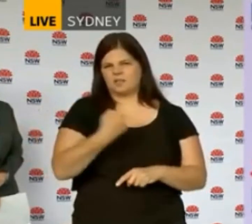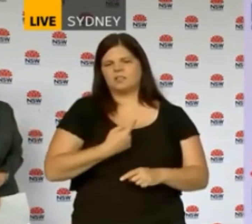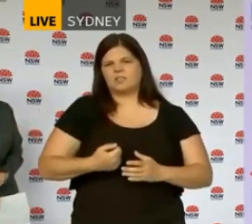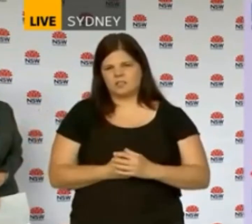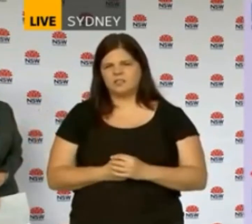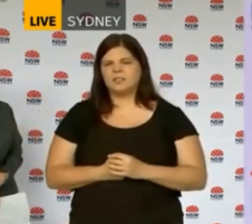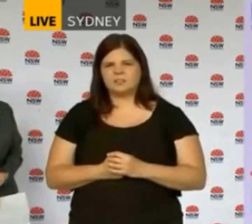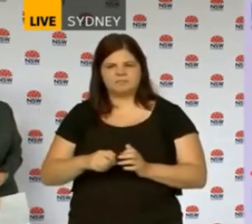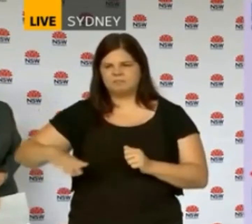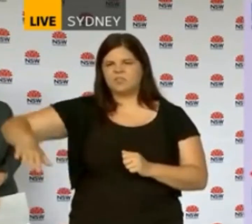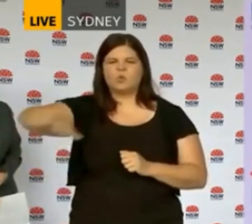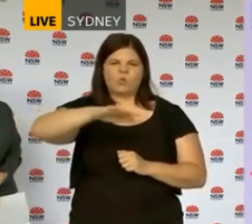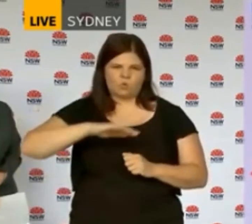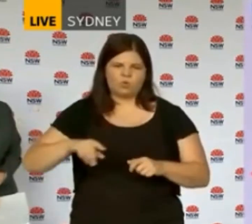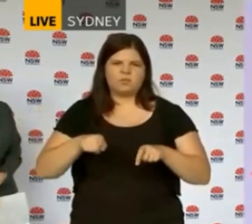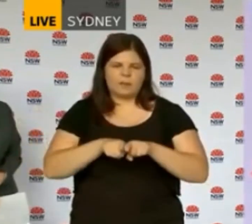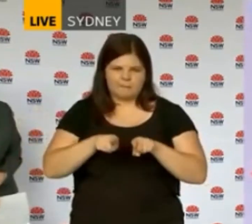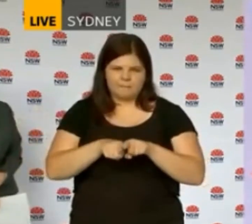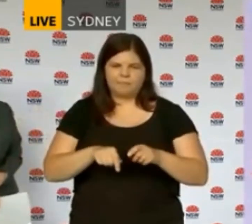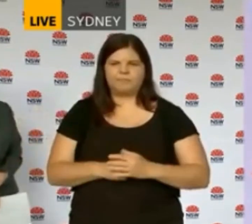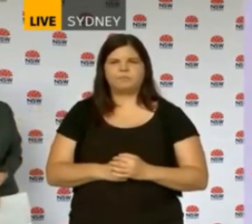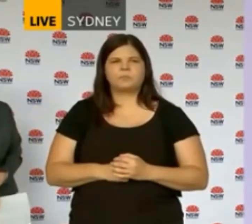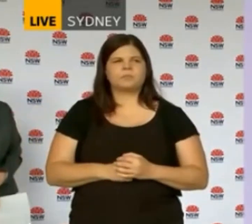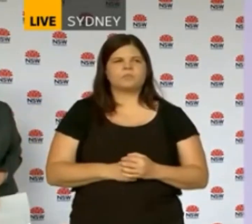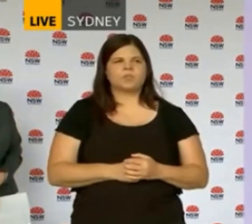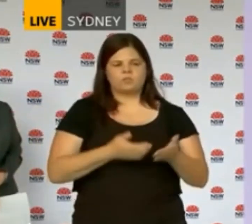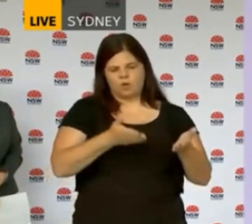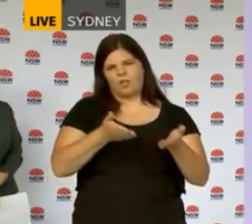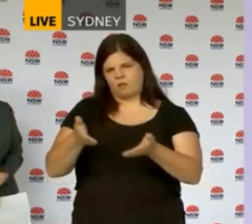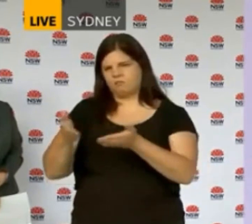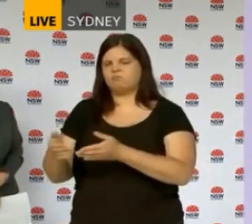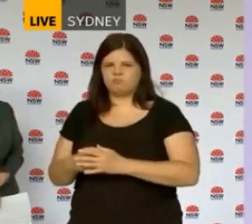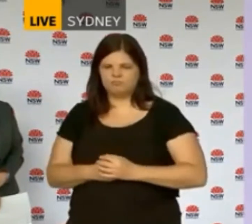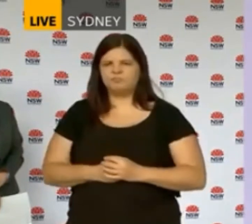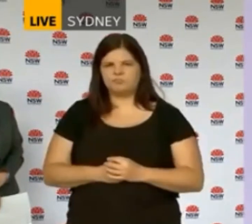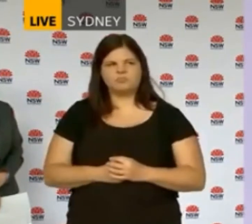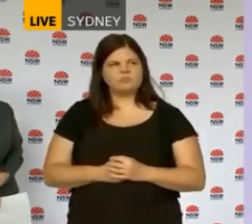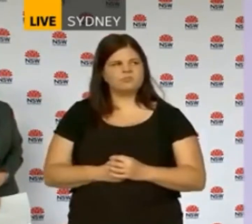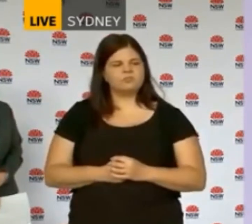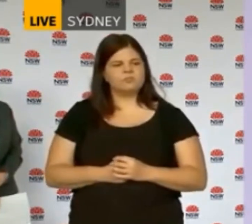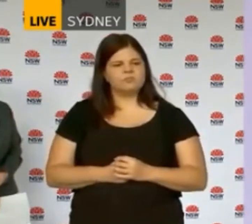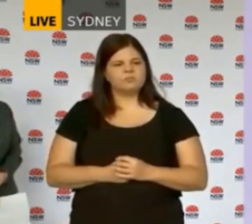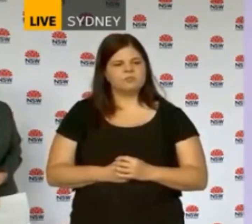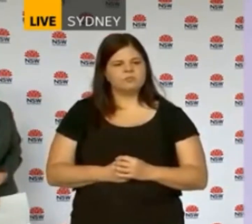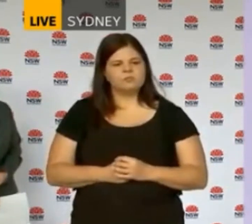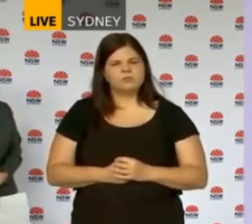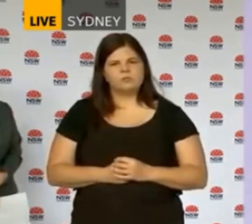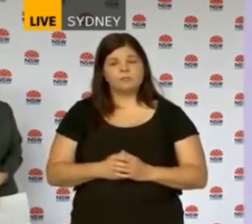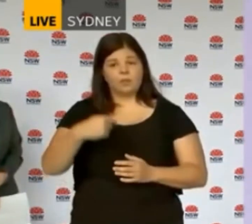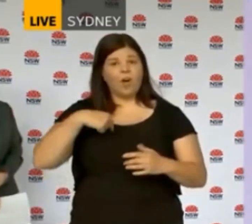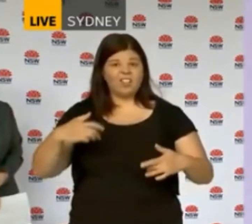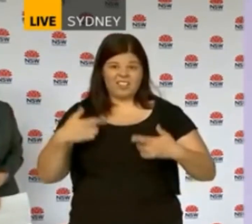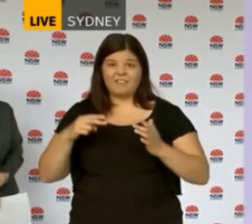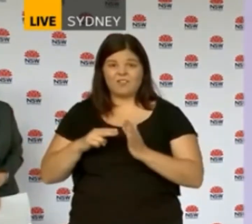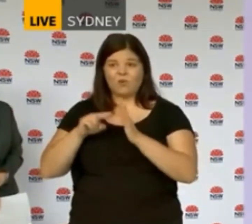circumstances and have the same rules applying to that area as applies to the rest of Sydney. As a Northern Beaches resident, I just